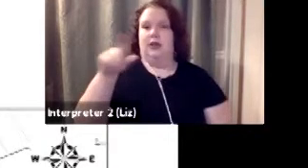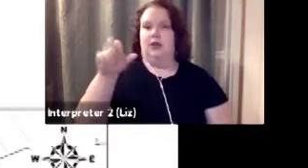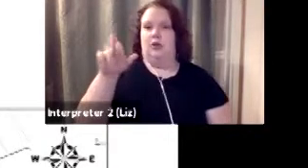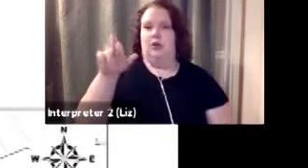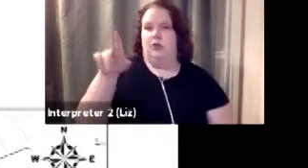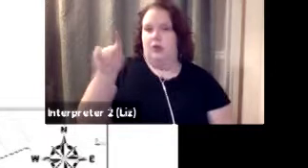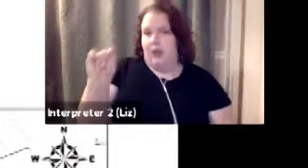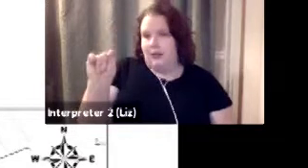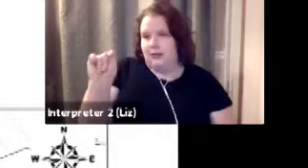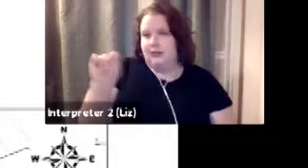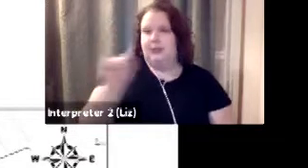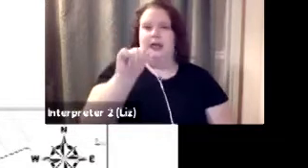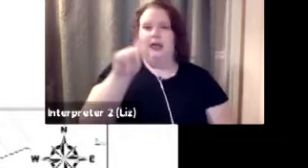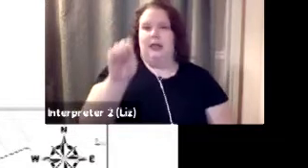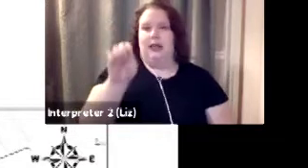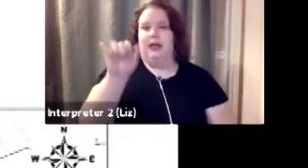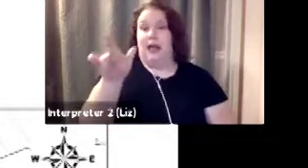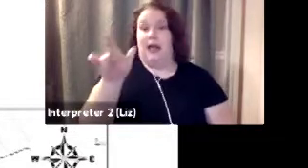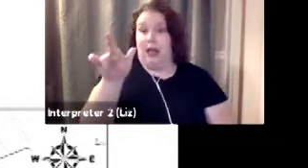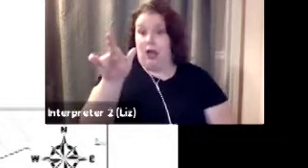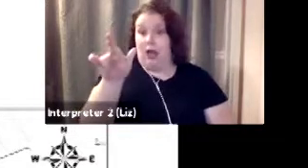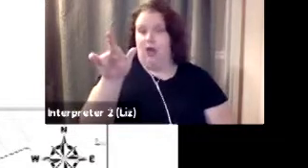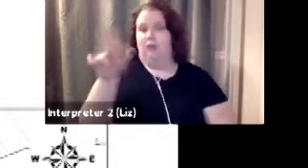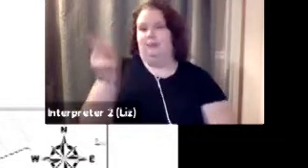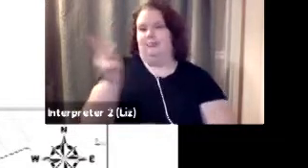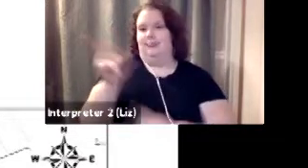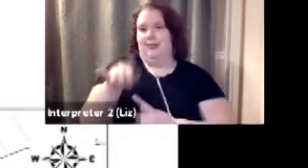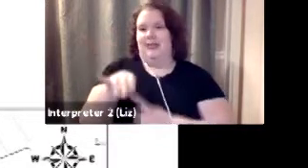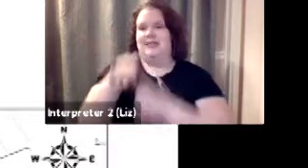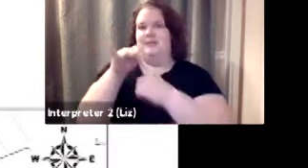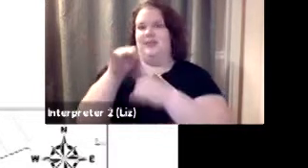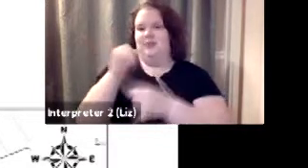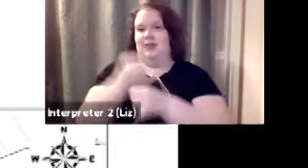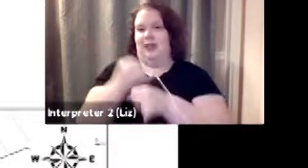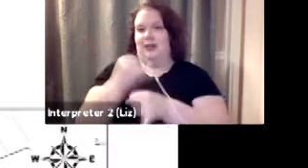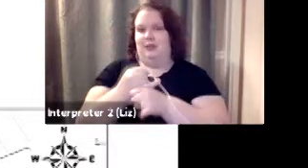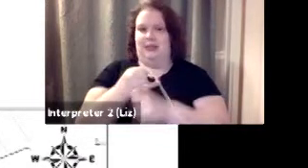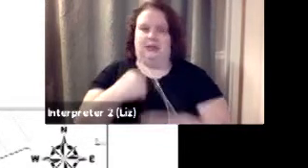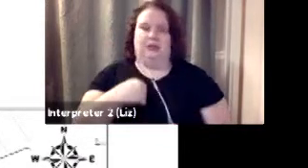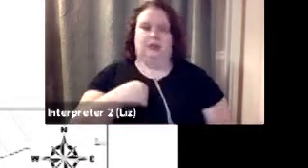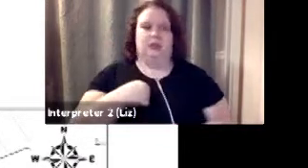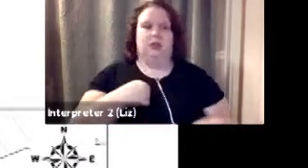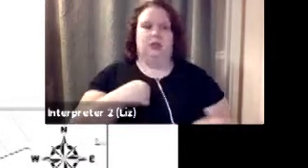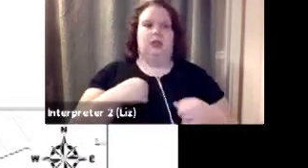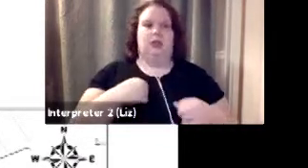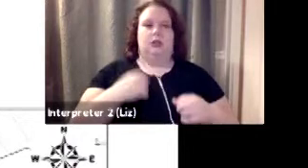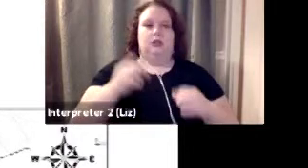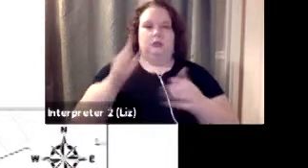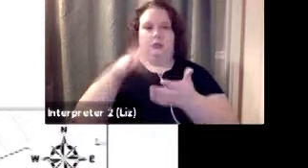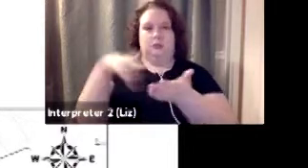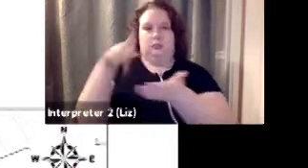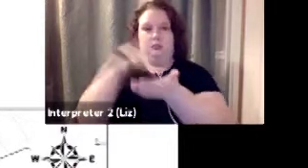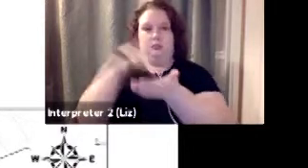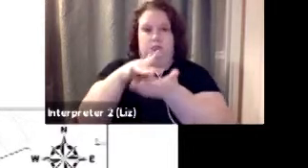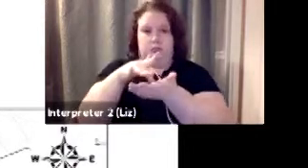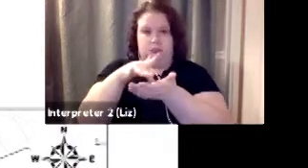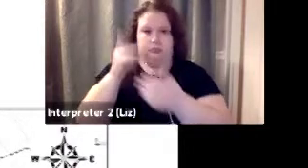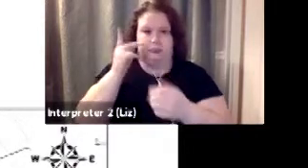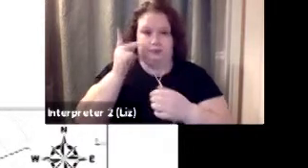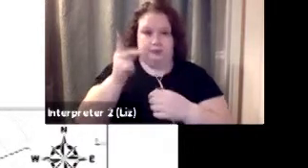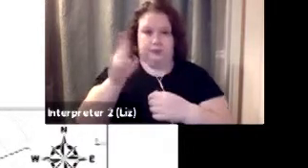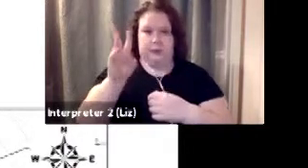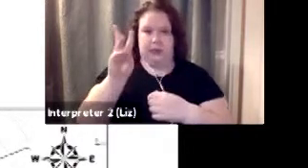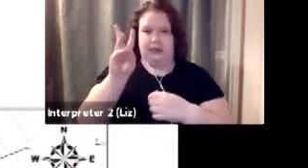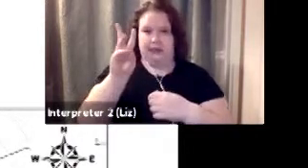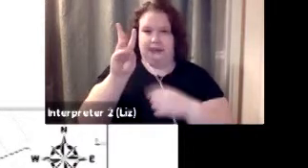Uh, but across the rest of the district, you'll notice that kind of in the core center of the district, you'll see there's six blocks in the